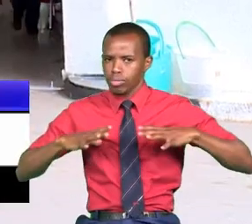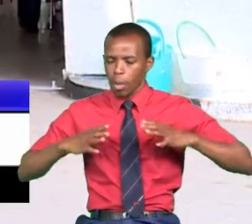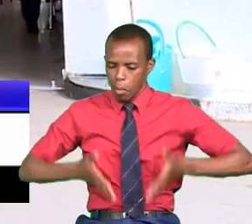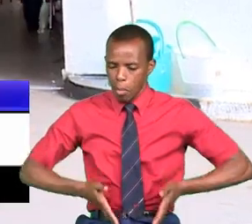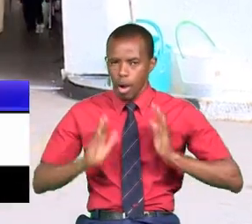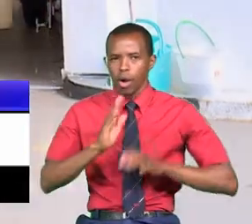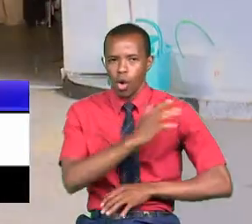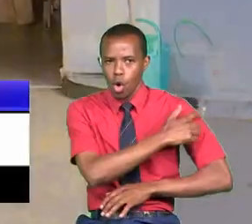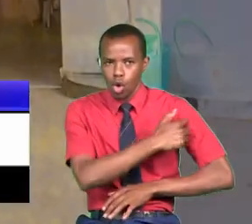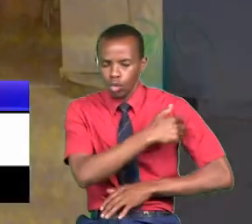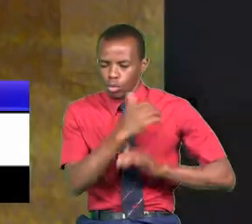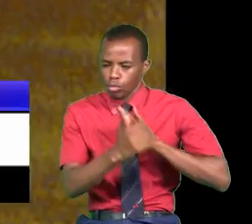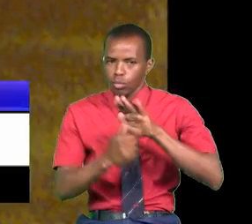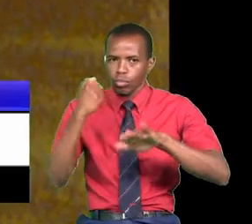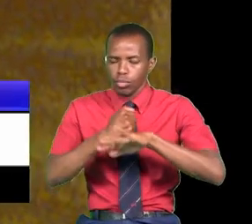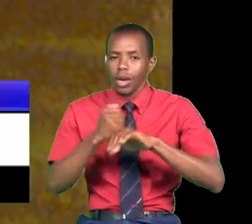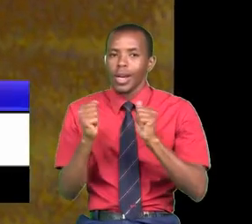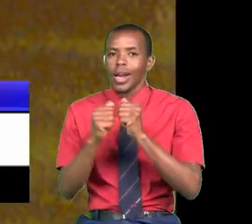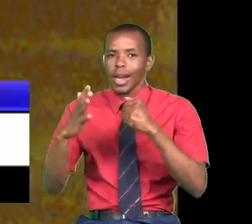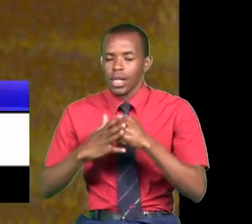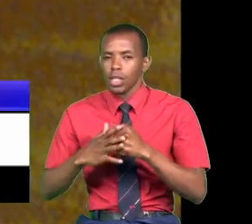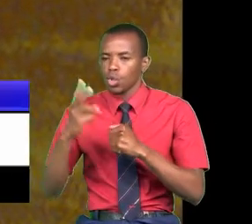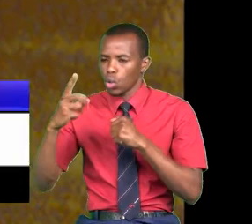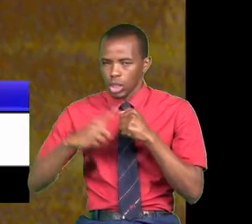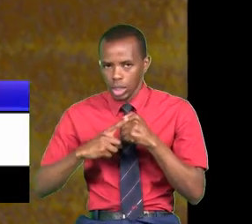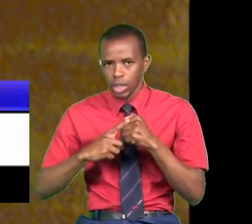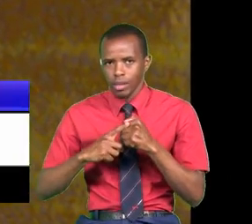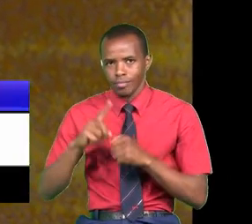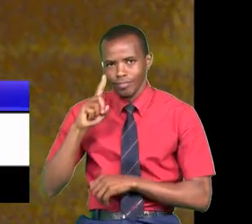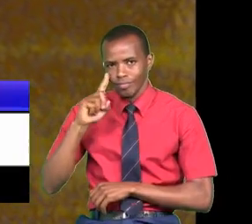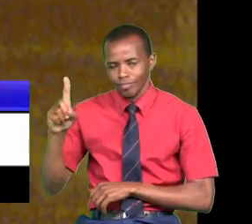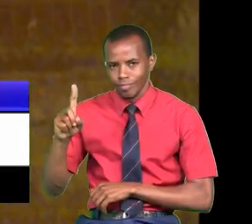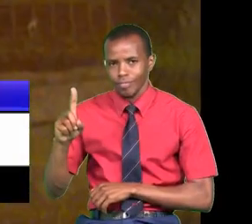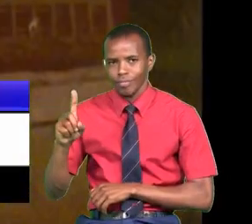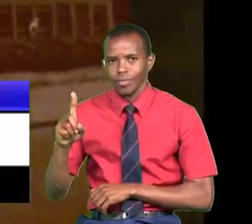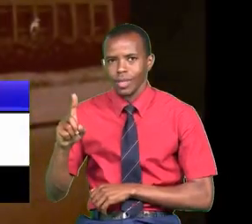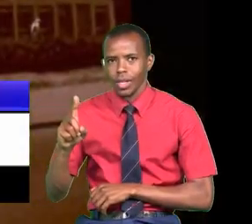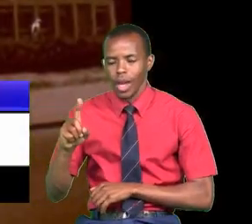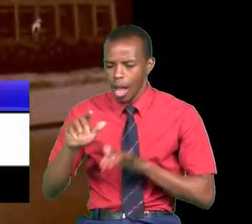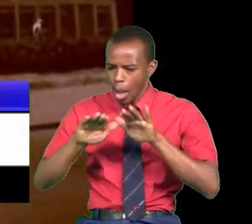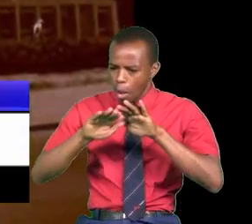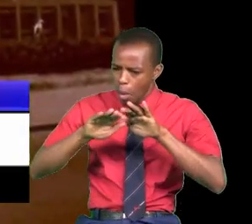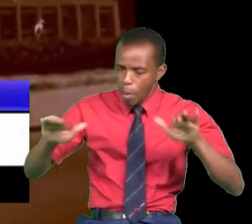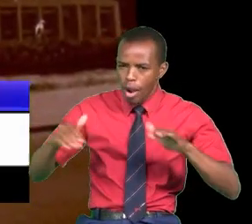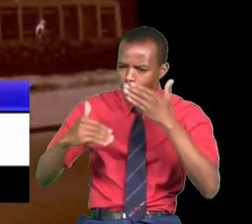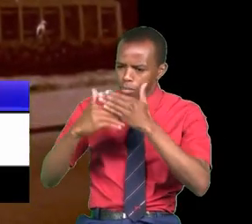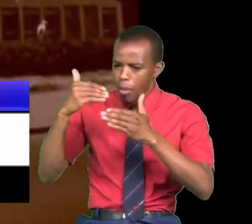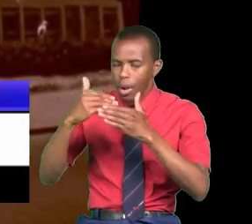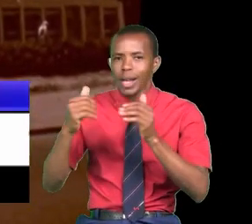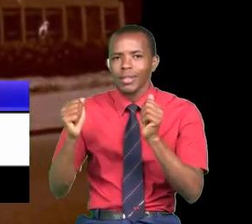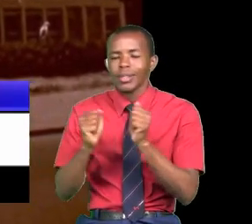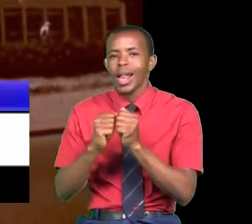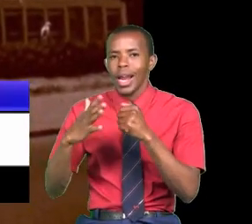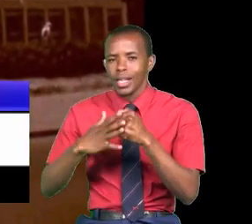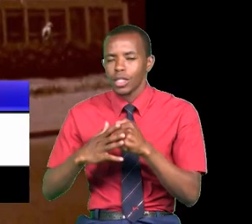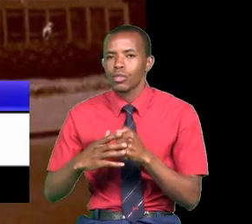hospital, founded in 1926 by Lady Grieg Welfare, and having its first permanent building put up in